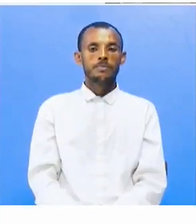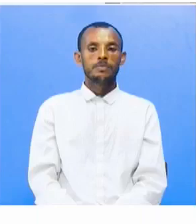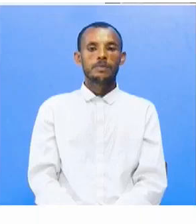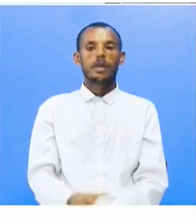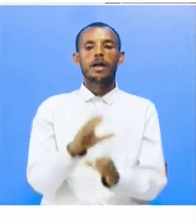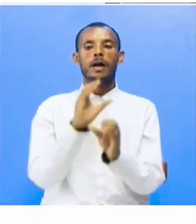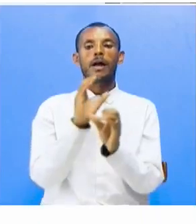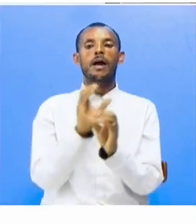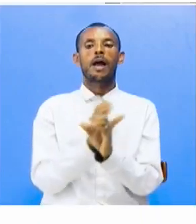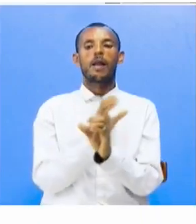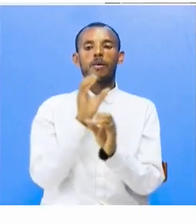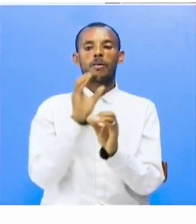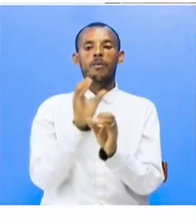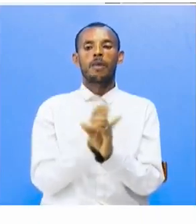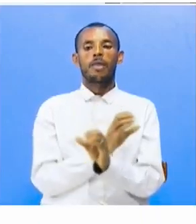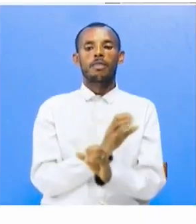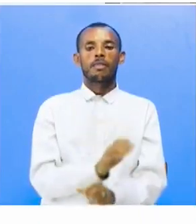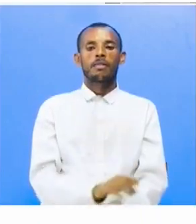Calculate